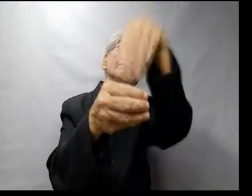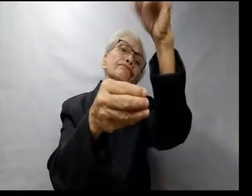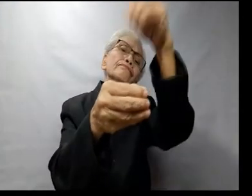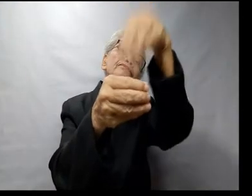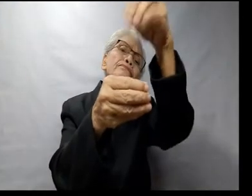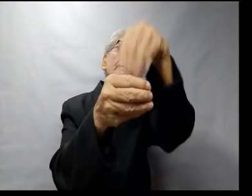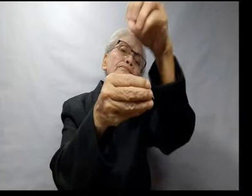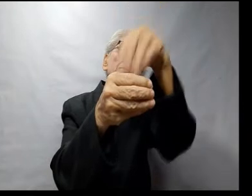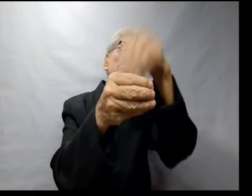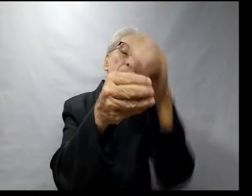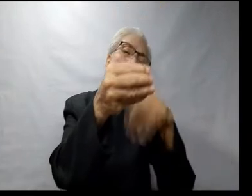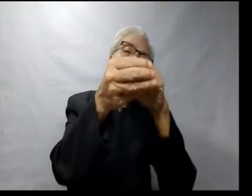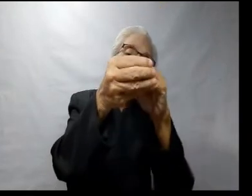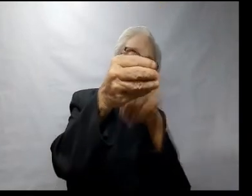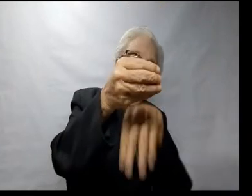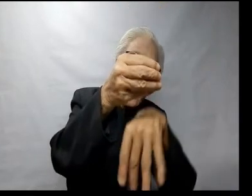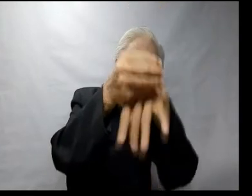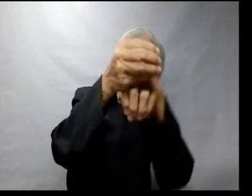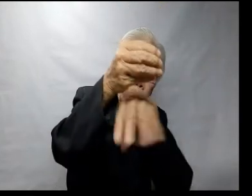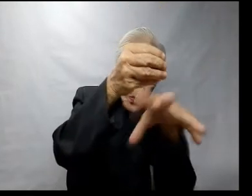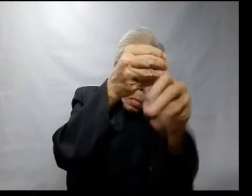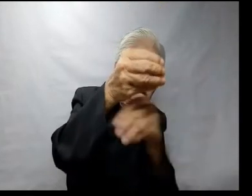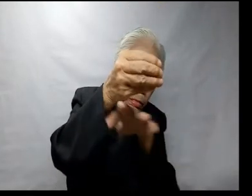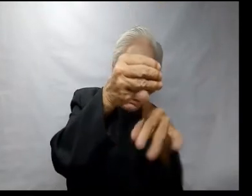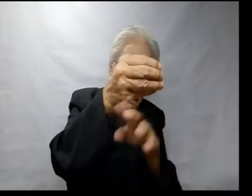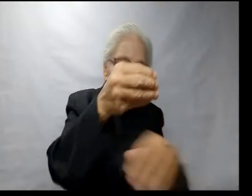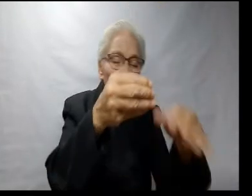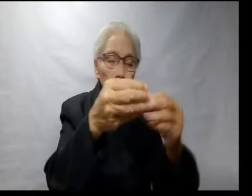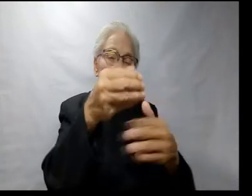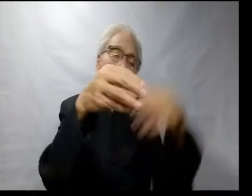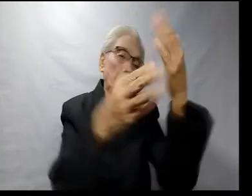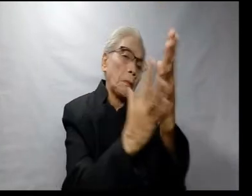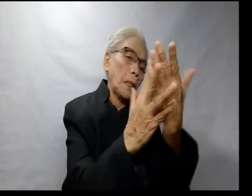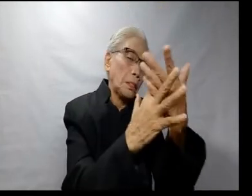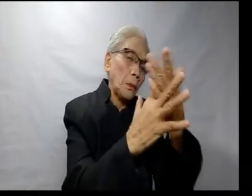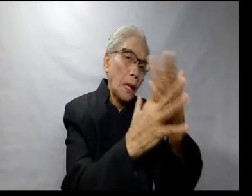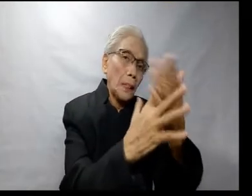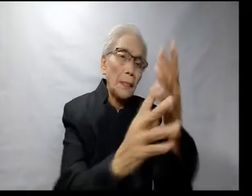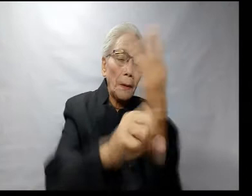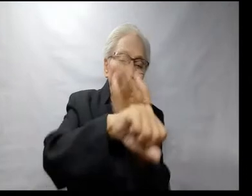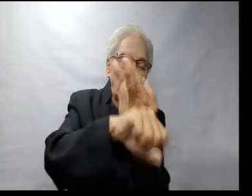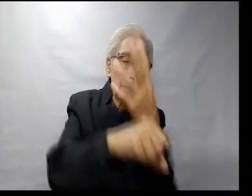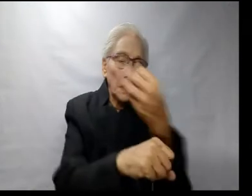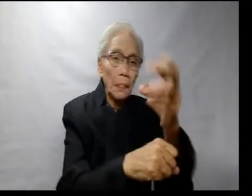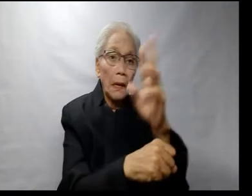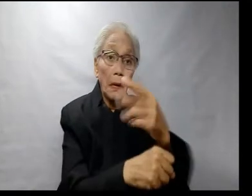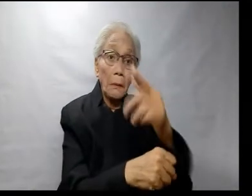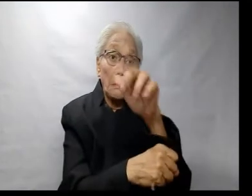the pebbles into the jar, and it went into all of the spaces left between the rocks and the